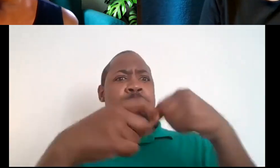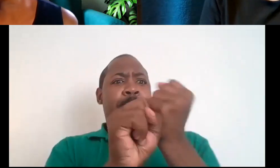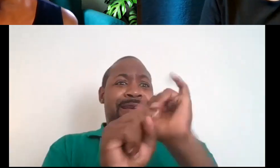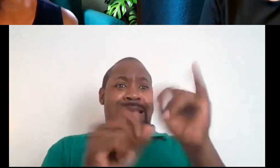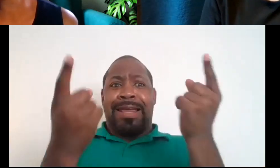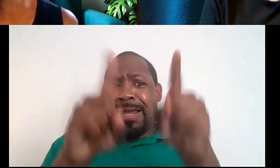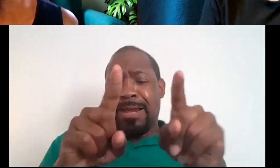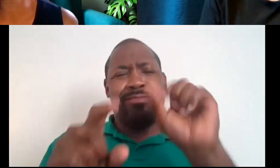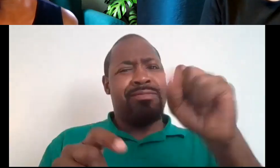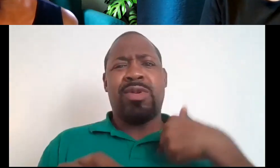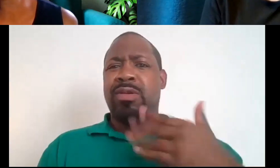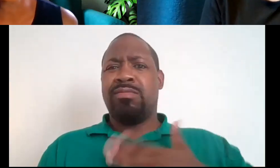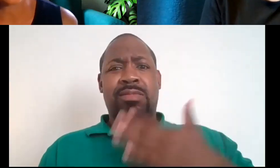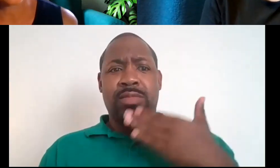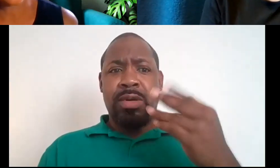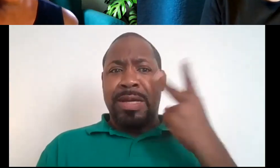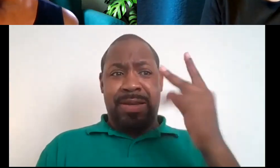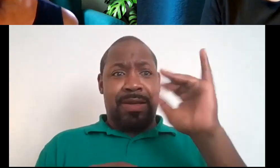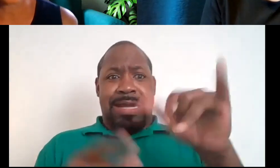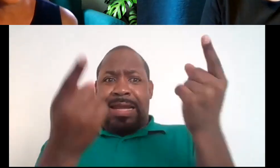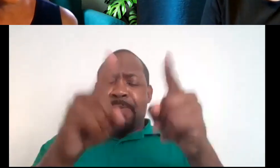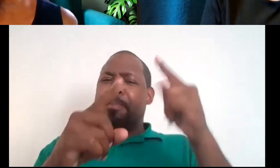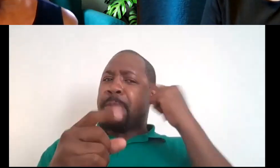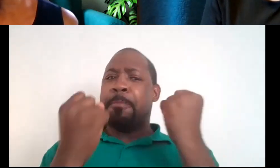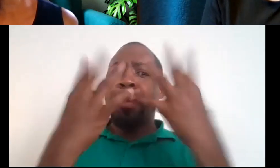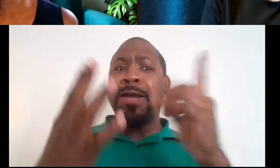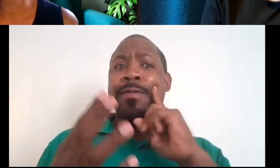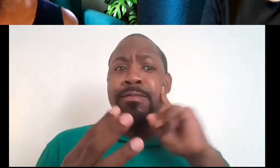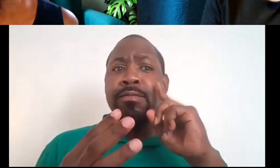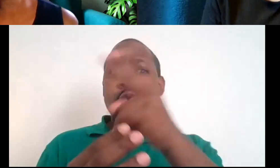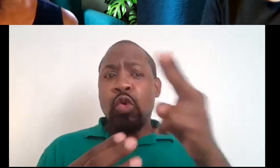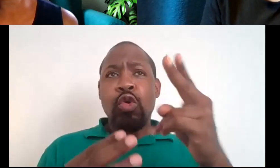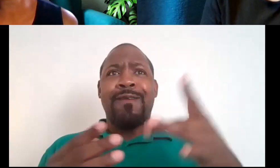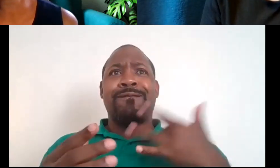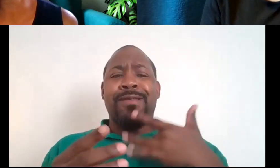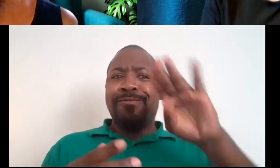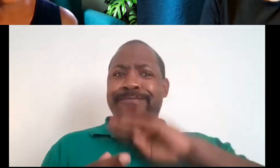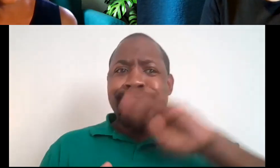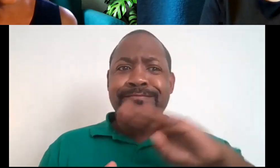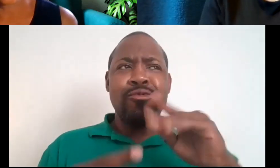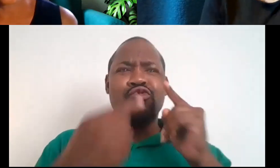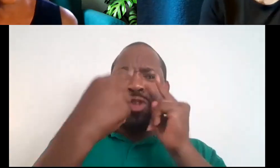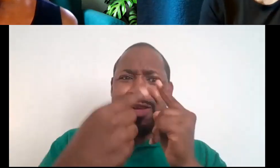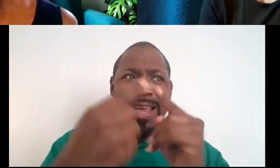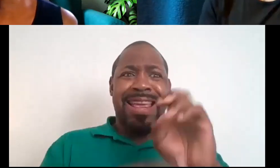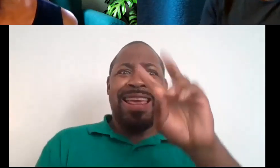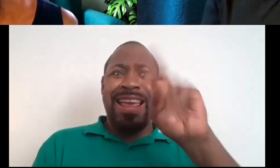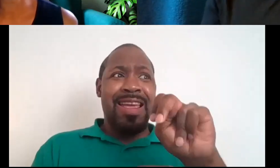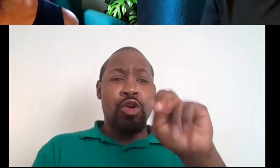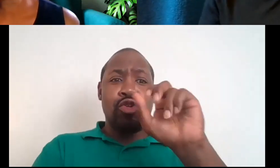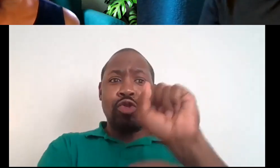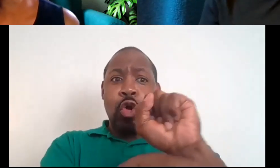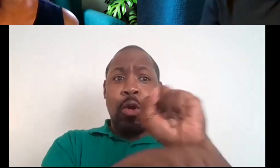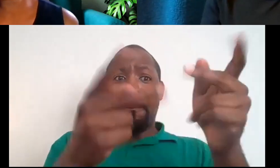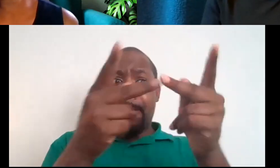maybe we might get some pushback to make it happen, but I would be happy to see it happen. There's a lot of deaf and hard of